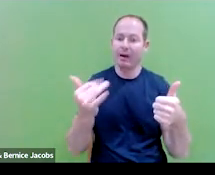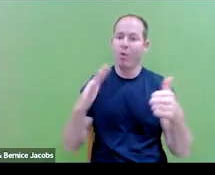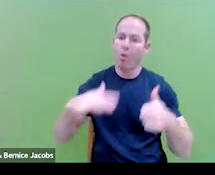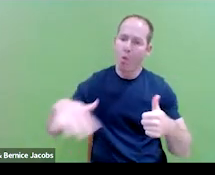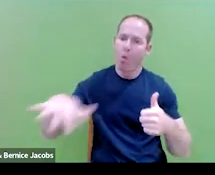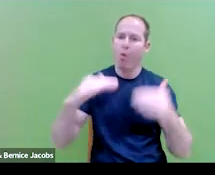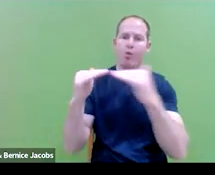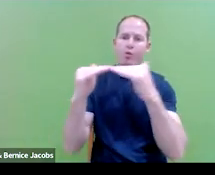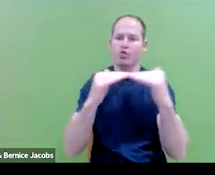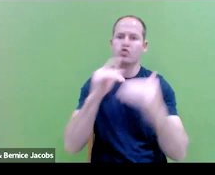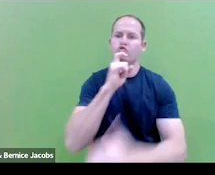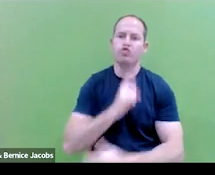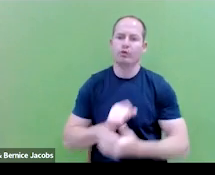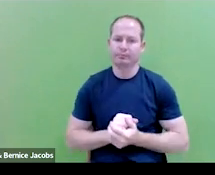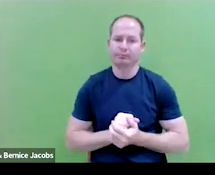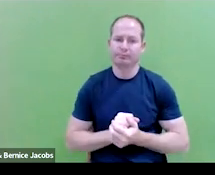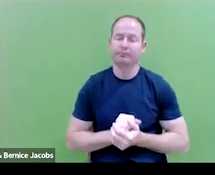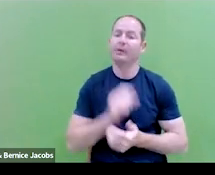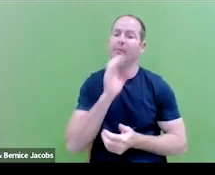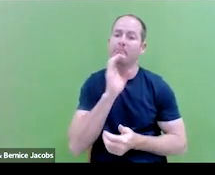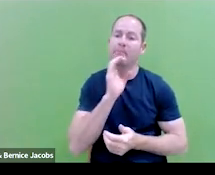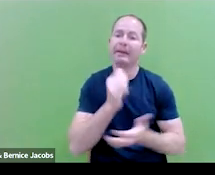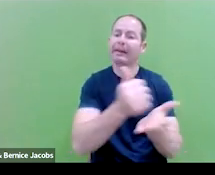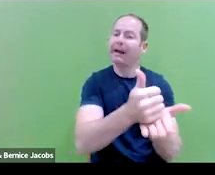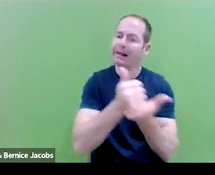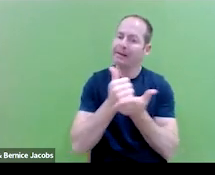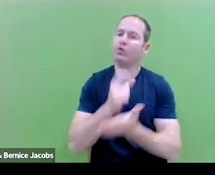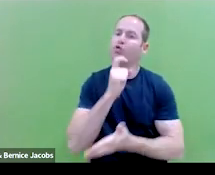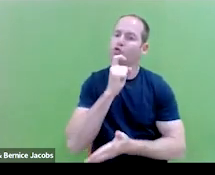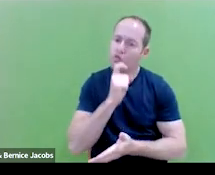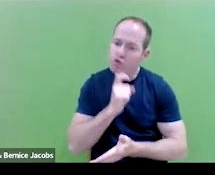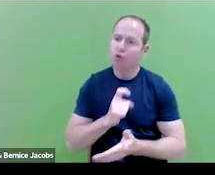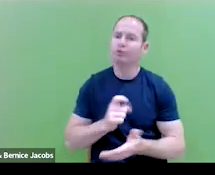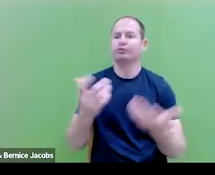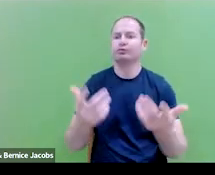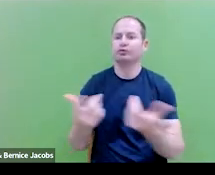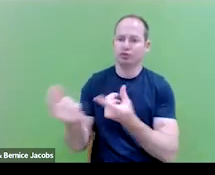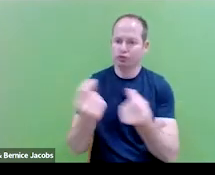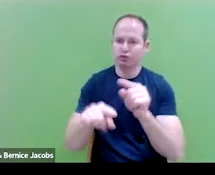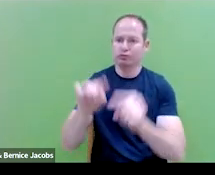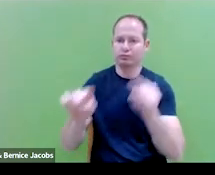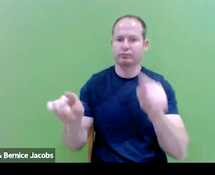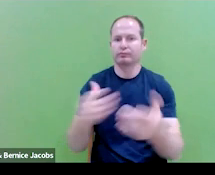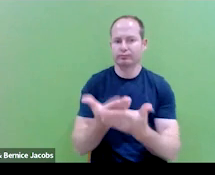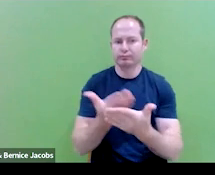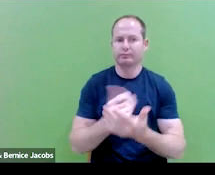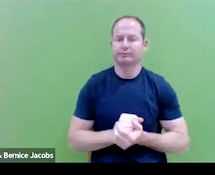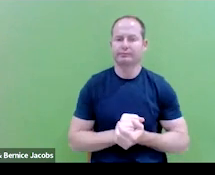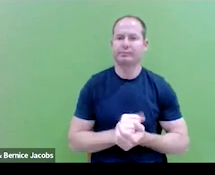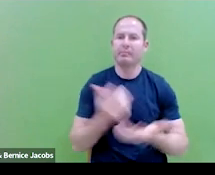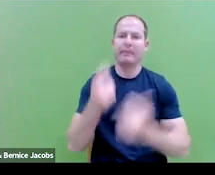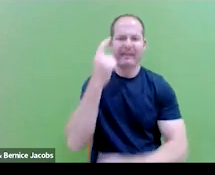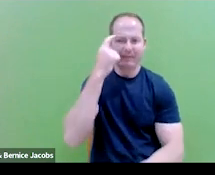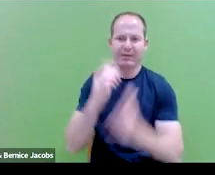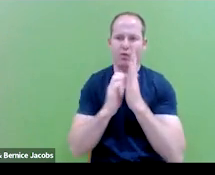So the design is useful and marketable to people with diverse abilities. So here, for example, think